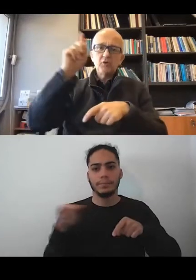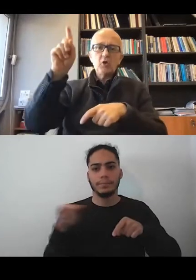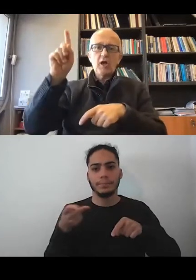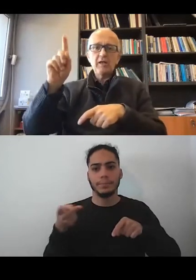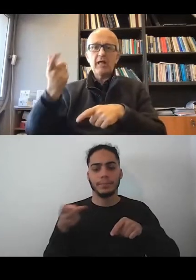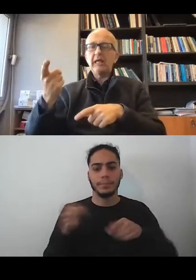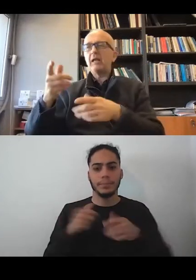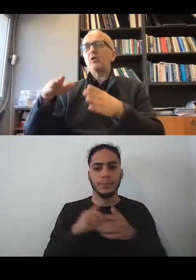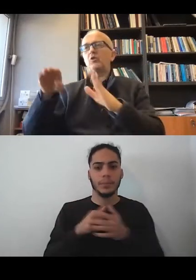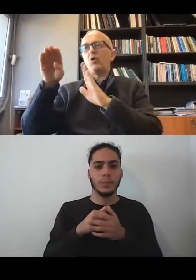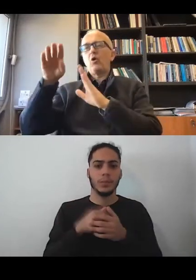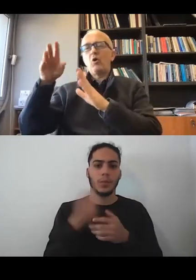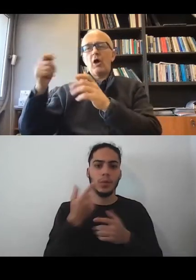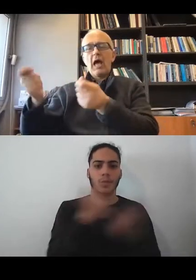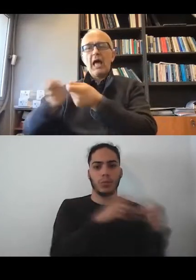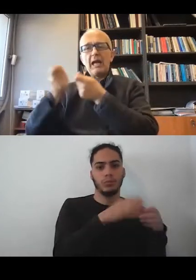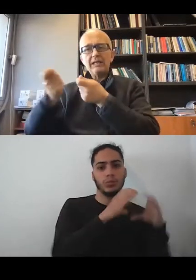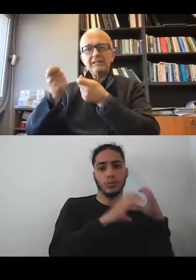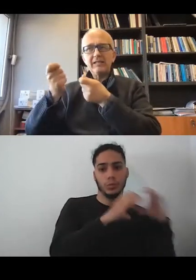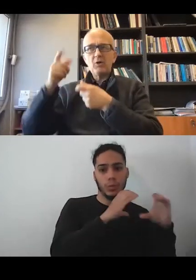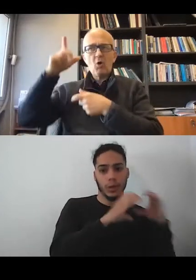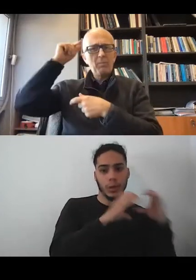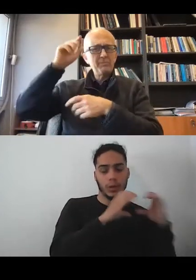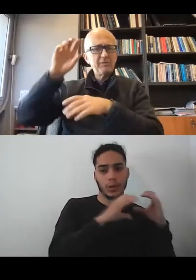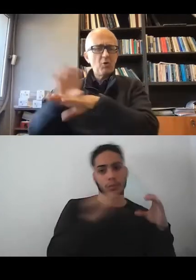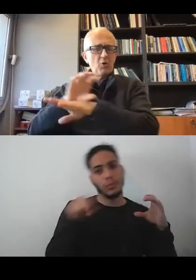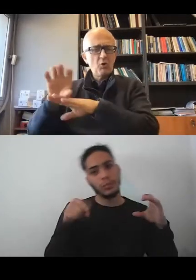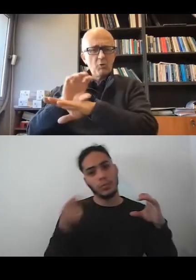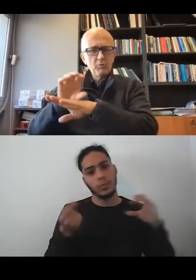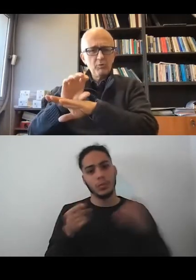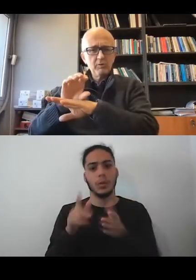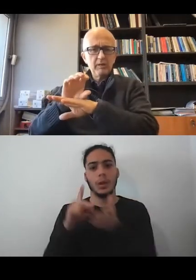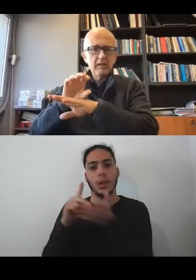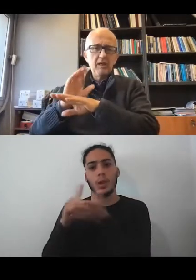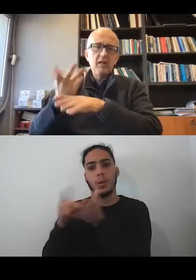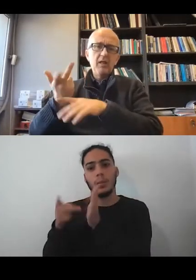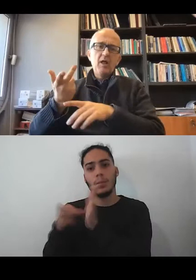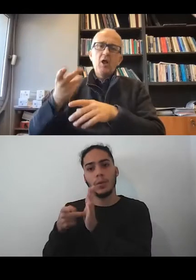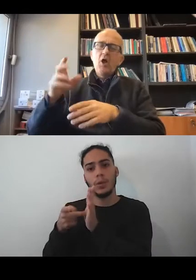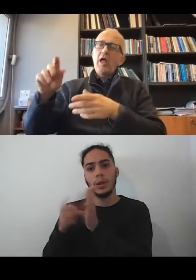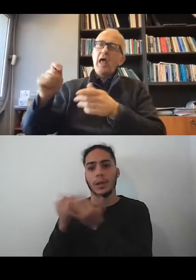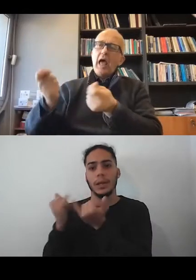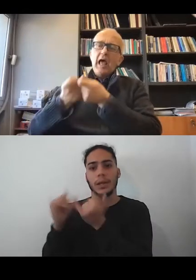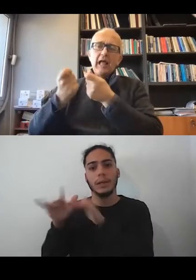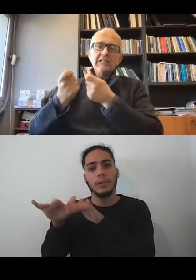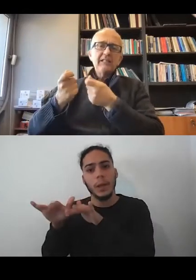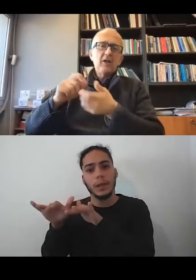Communications Lab of the Computer Engineering and Informatics Department.